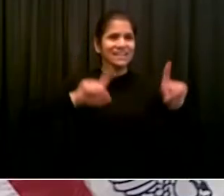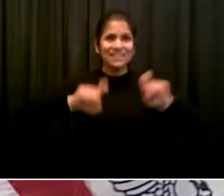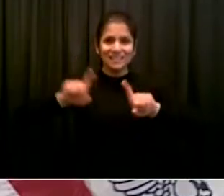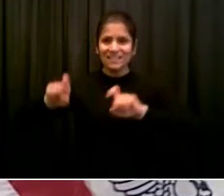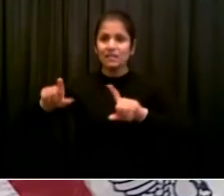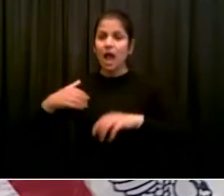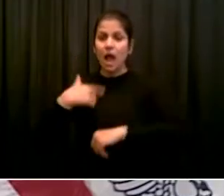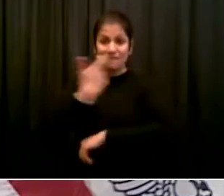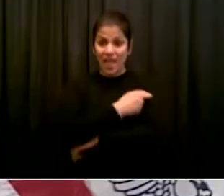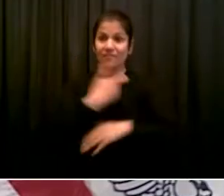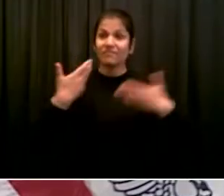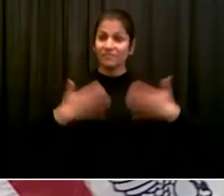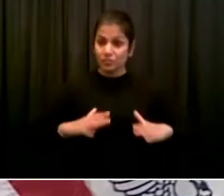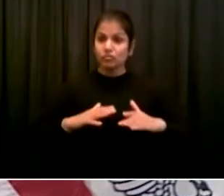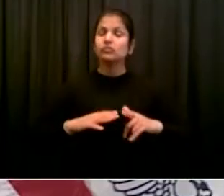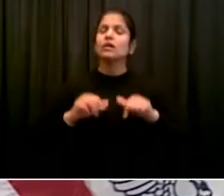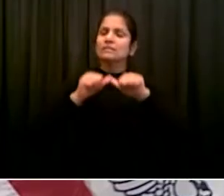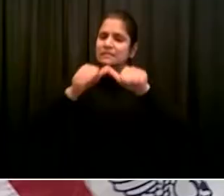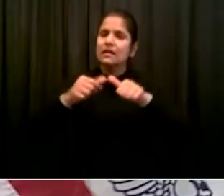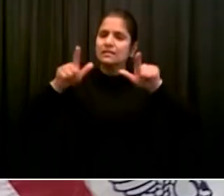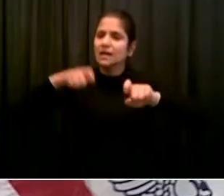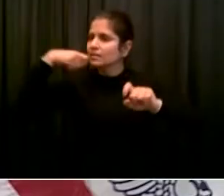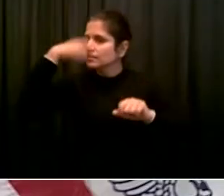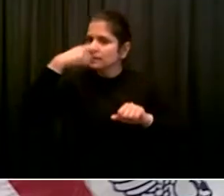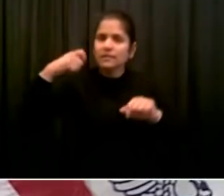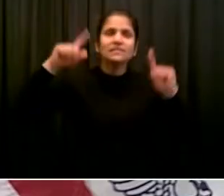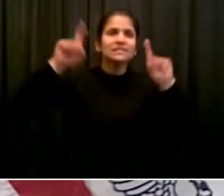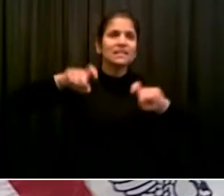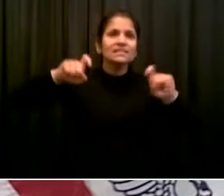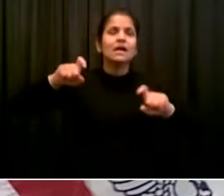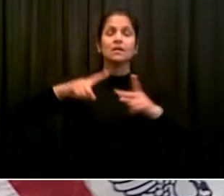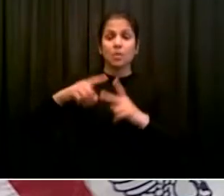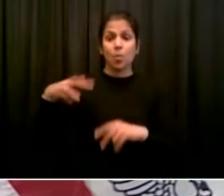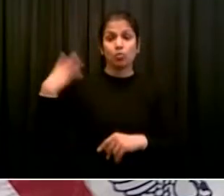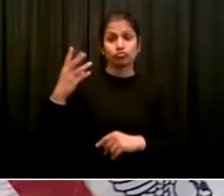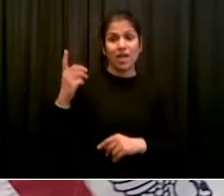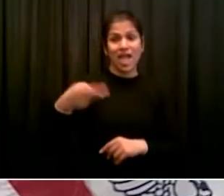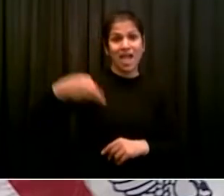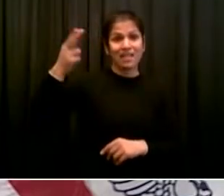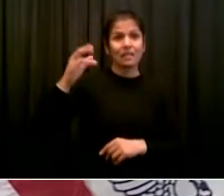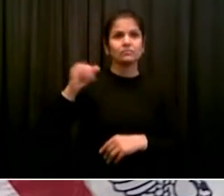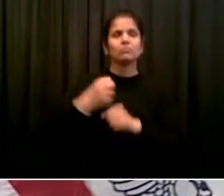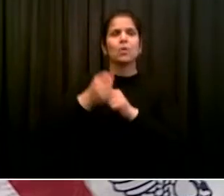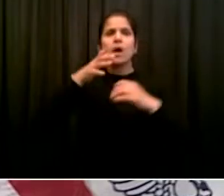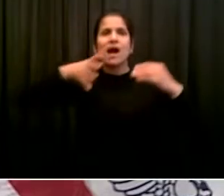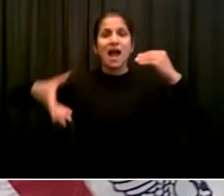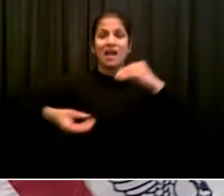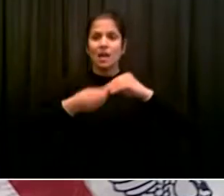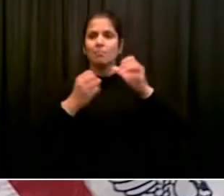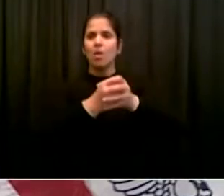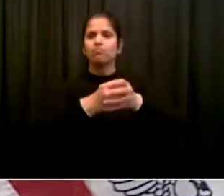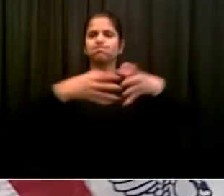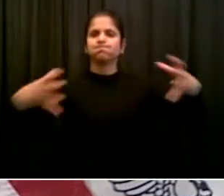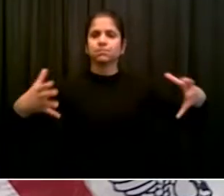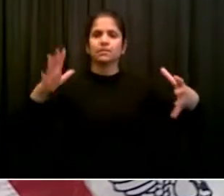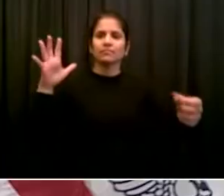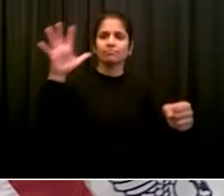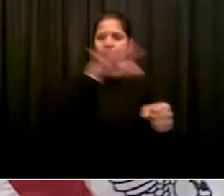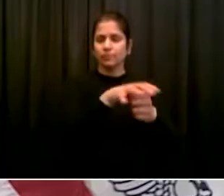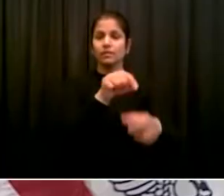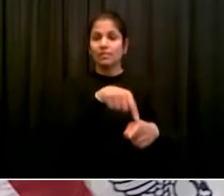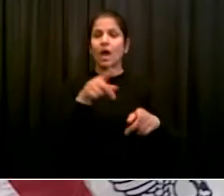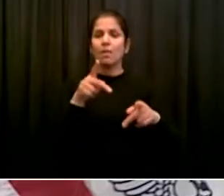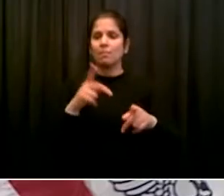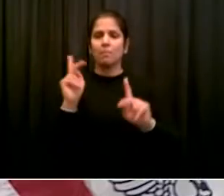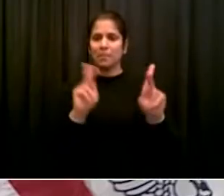so we will be expanding vaccination efforts in Washington Heights as part of what we're going to do in the weeks ahead as we get more supply